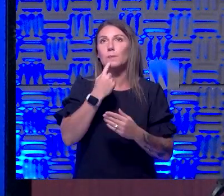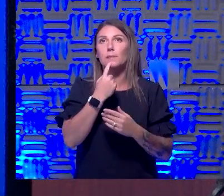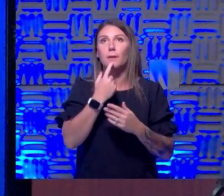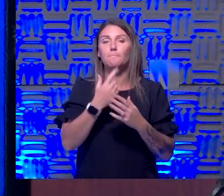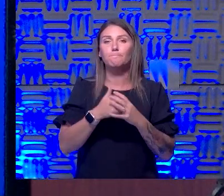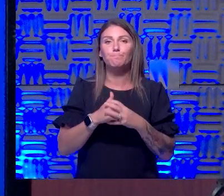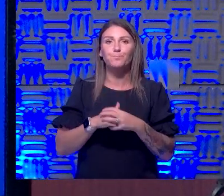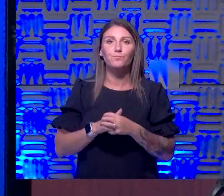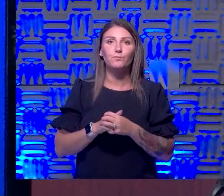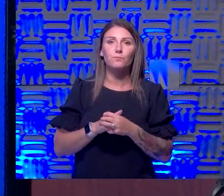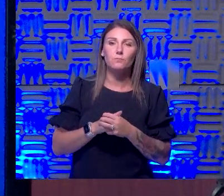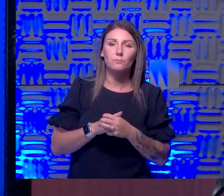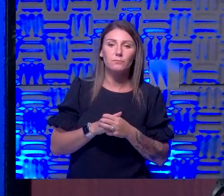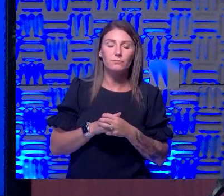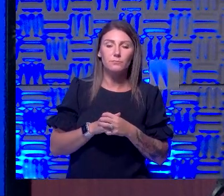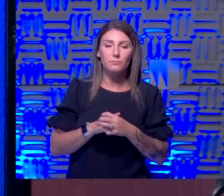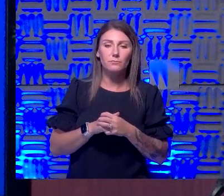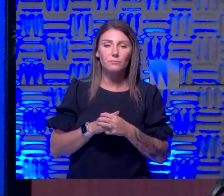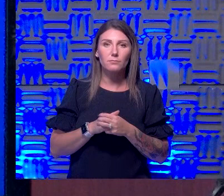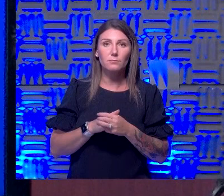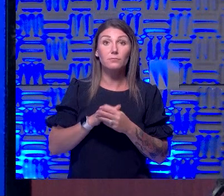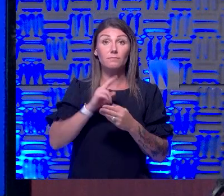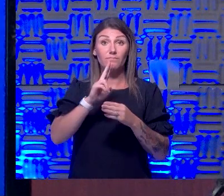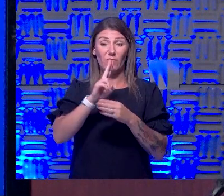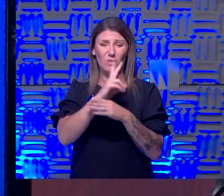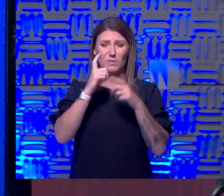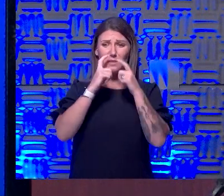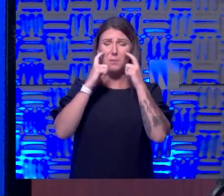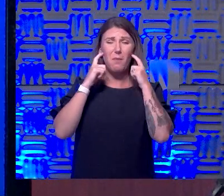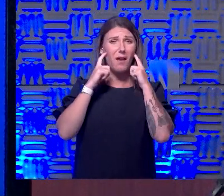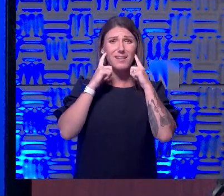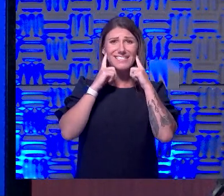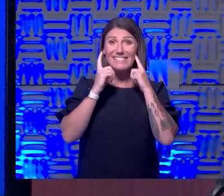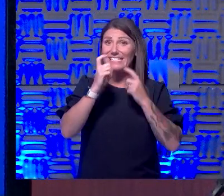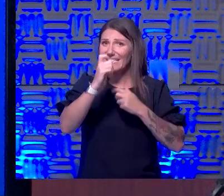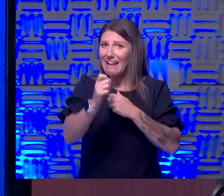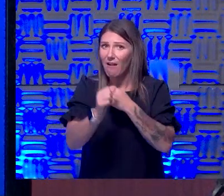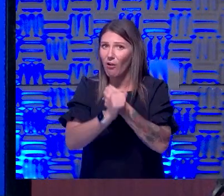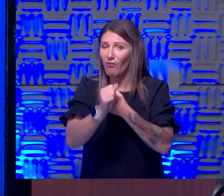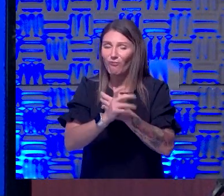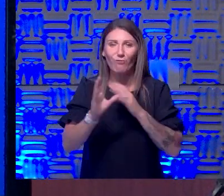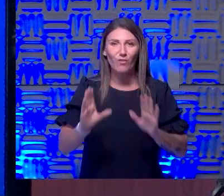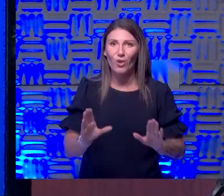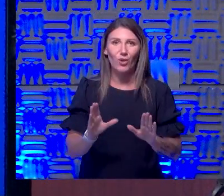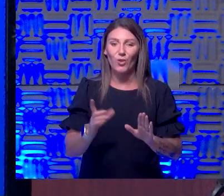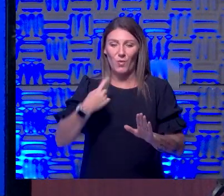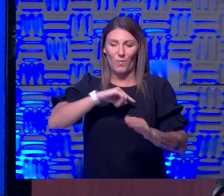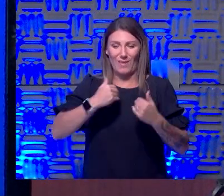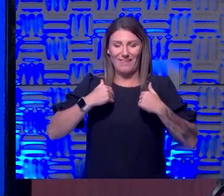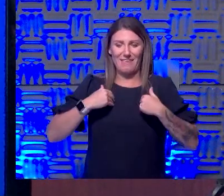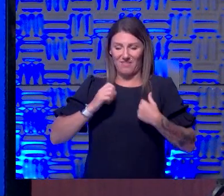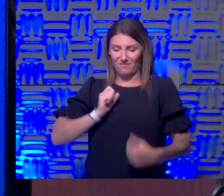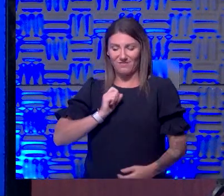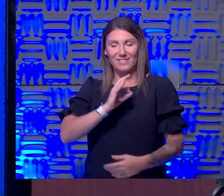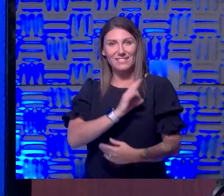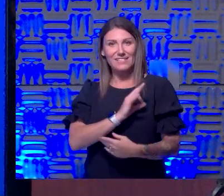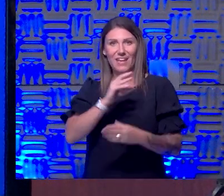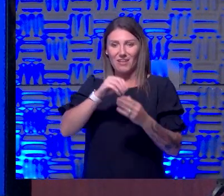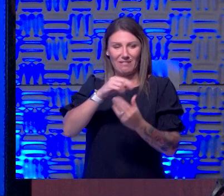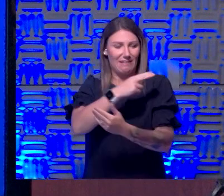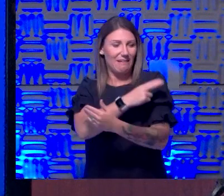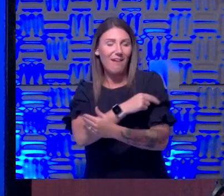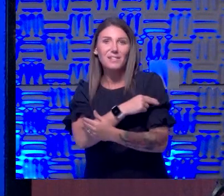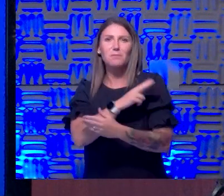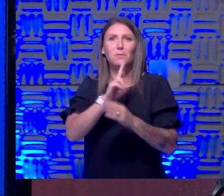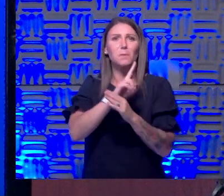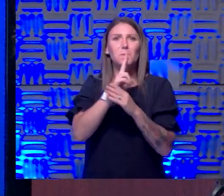say that wearing a mask is in any way harmful to anyone. We have our staff in our